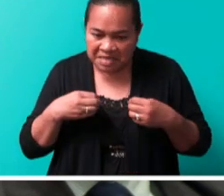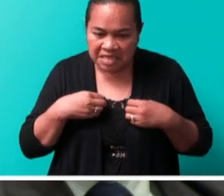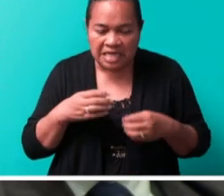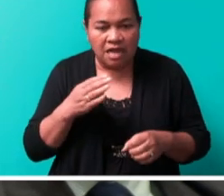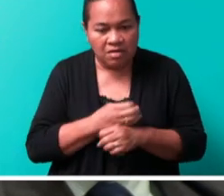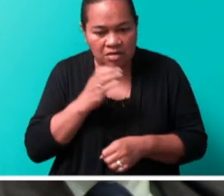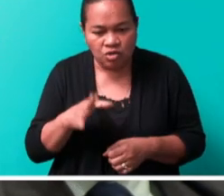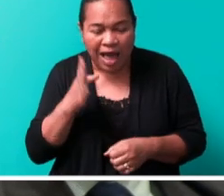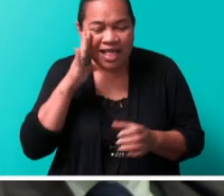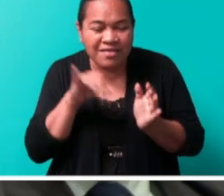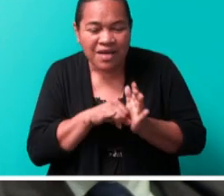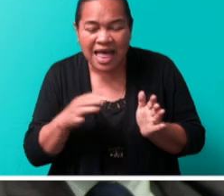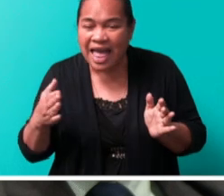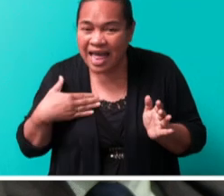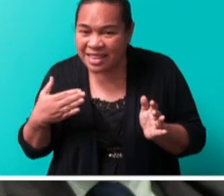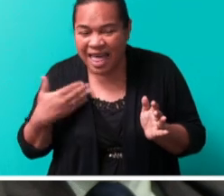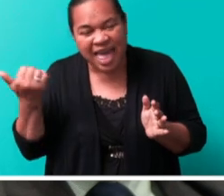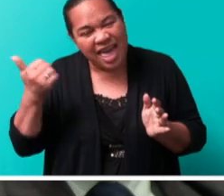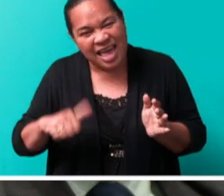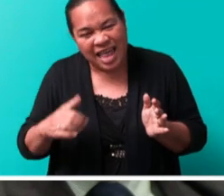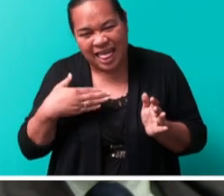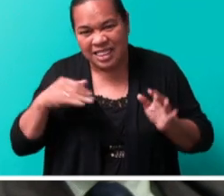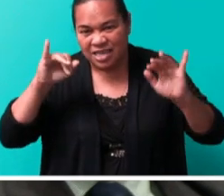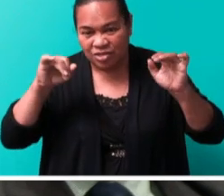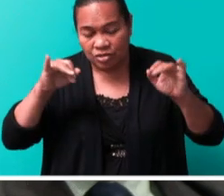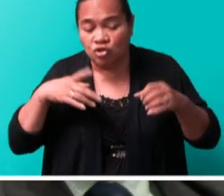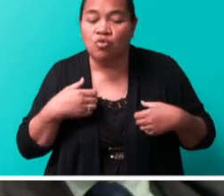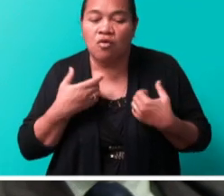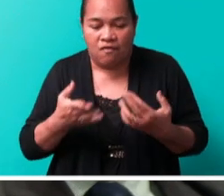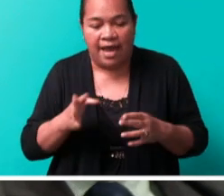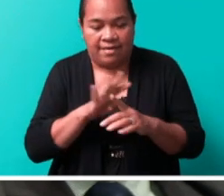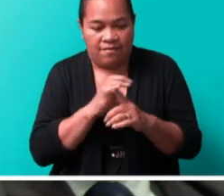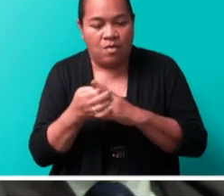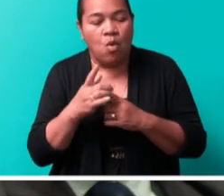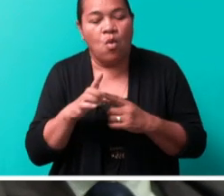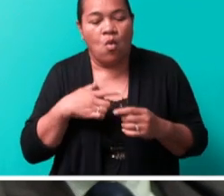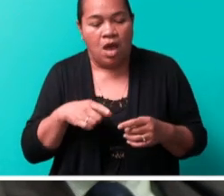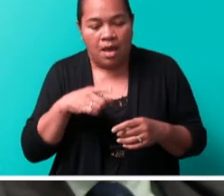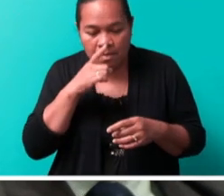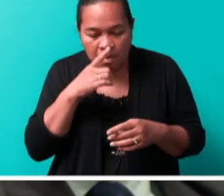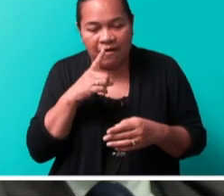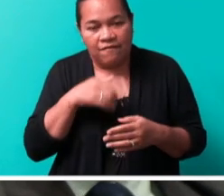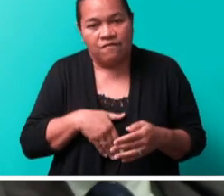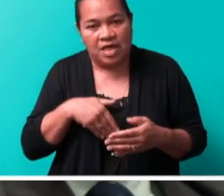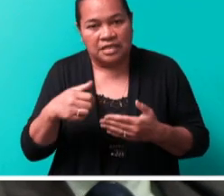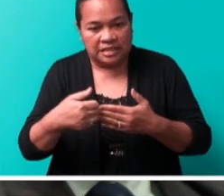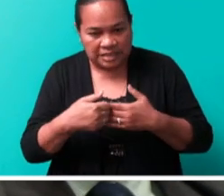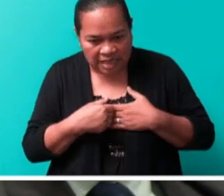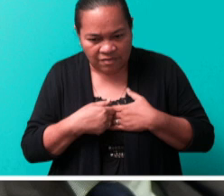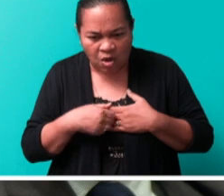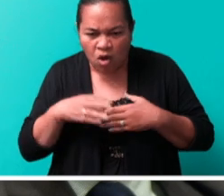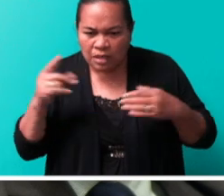safety issues and provide an environment where workers feel safe to report hazards, near misses,